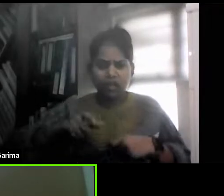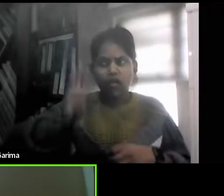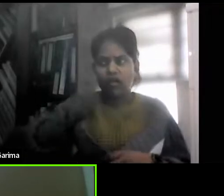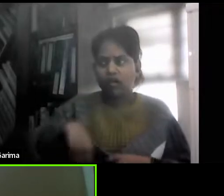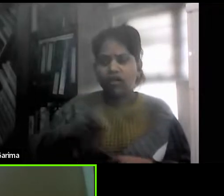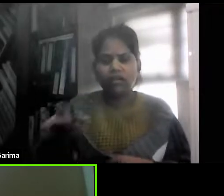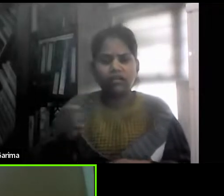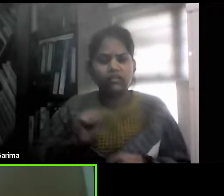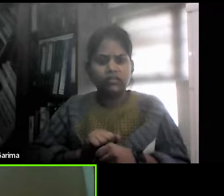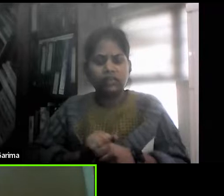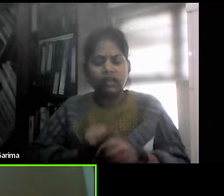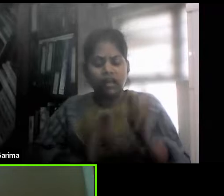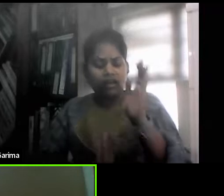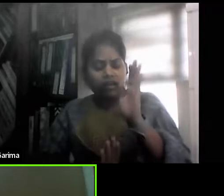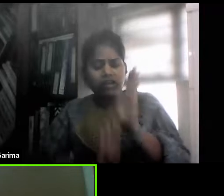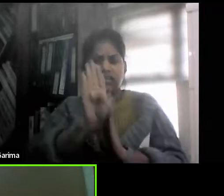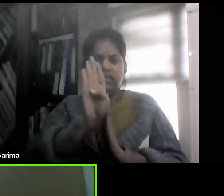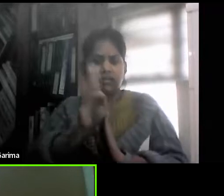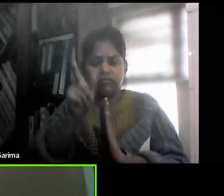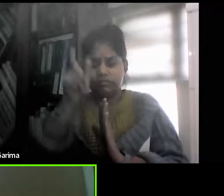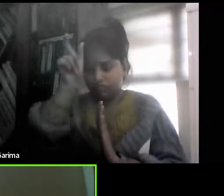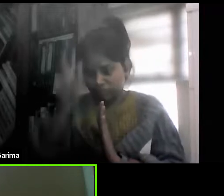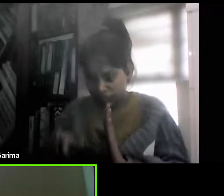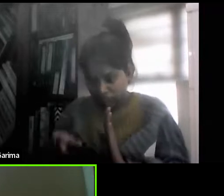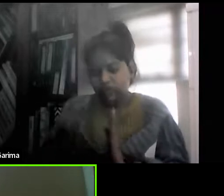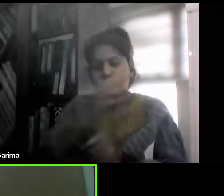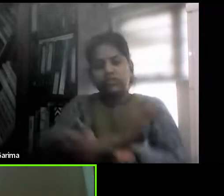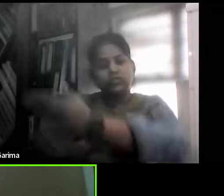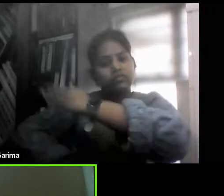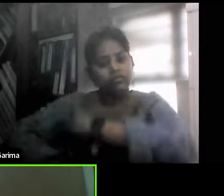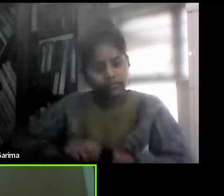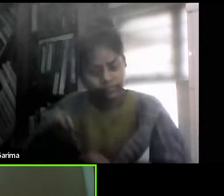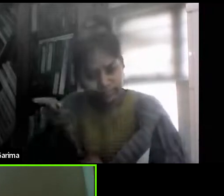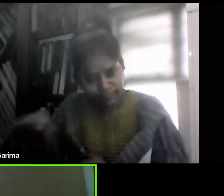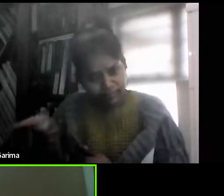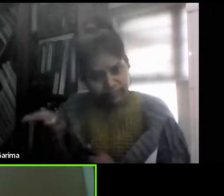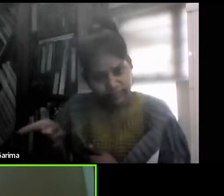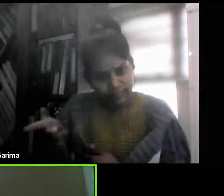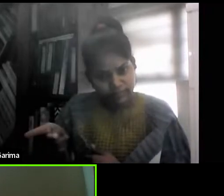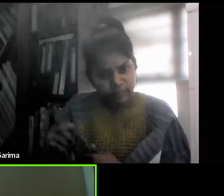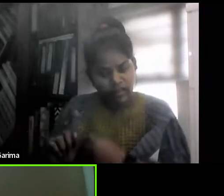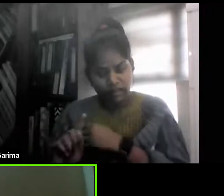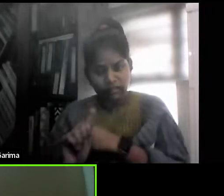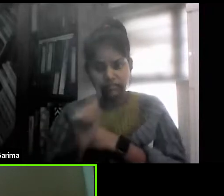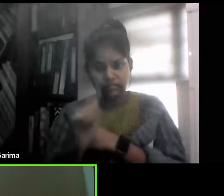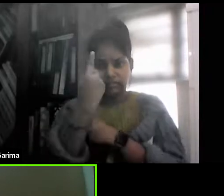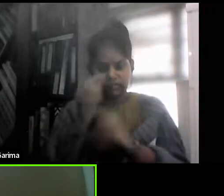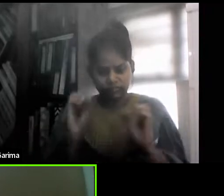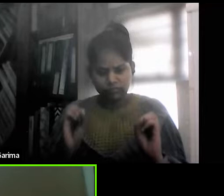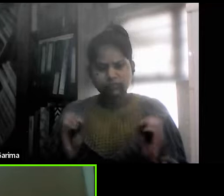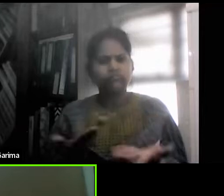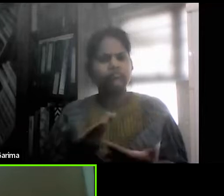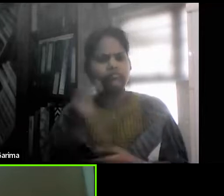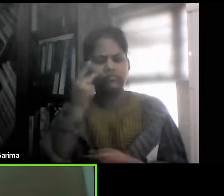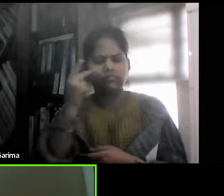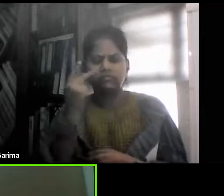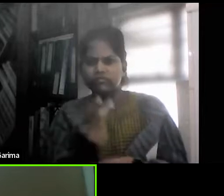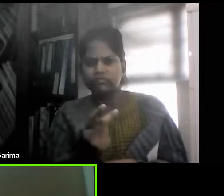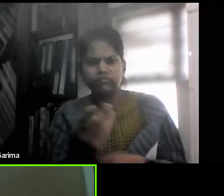and development of people with disabilities, starting from the first state to start